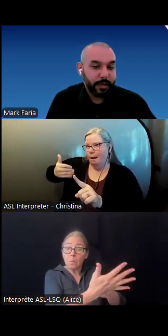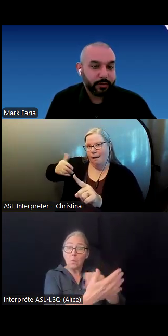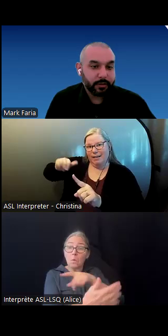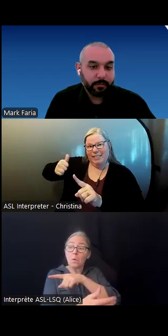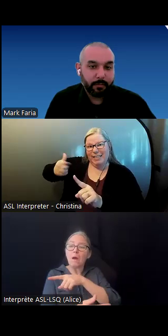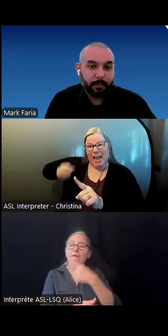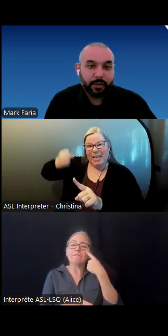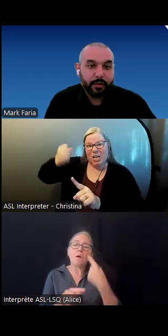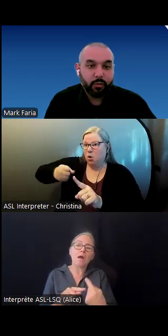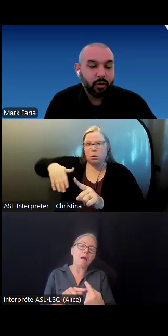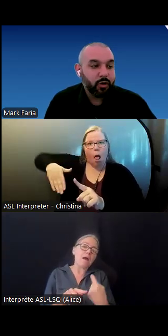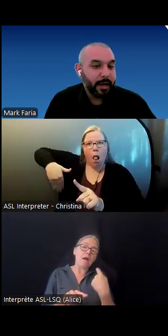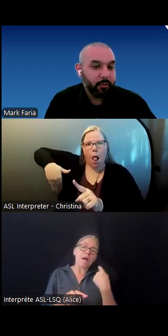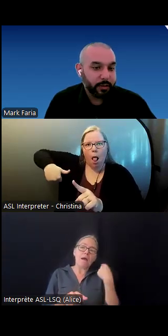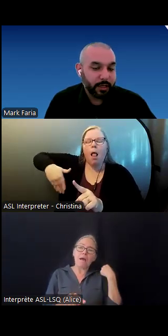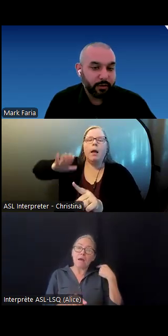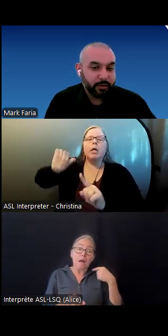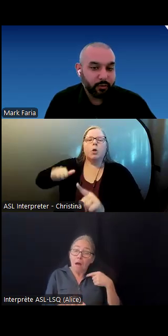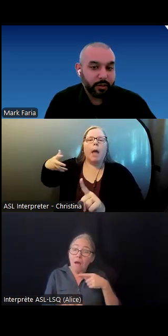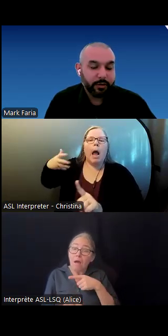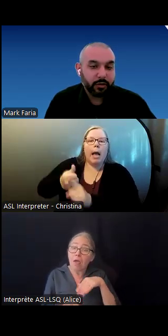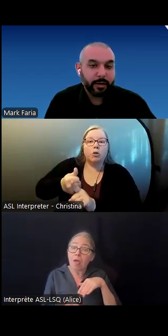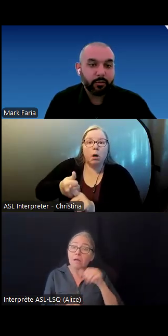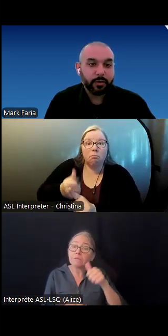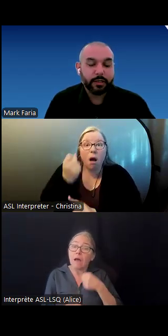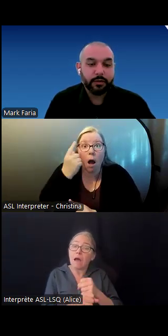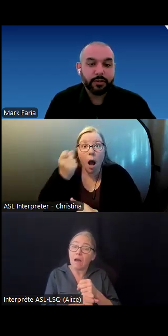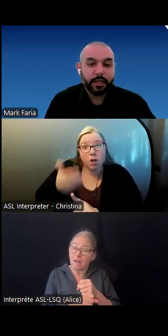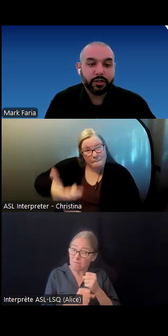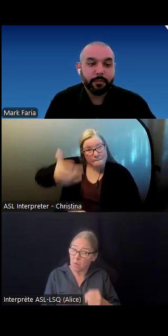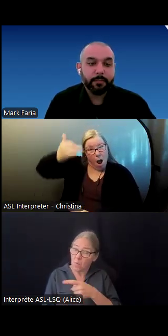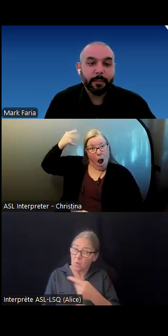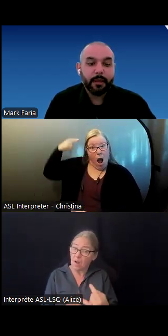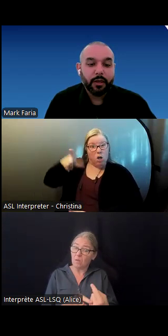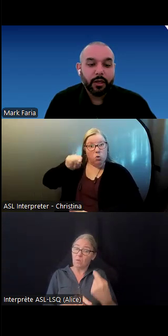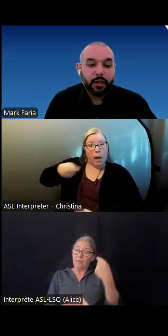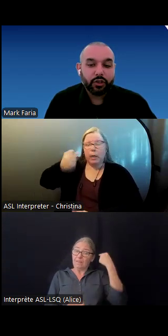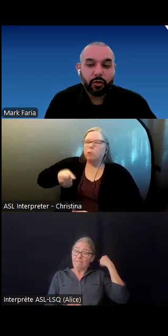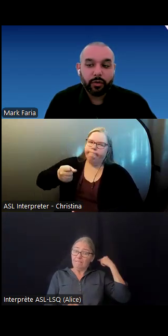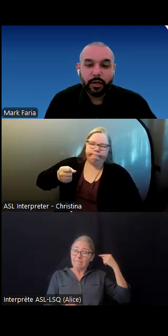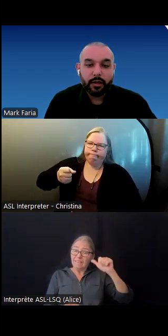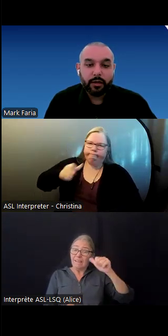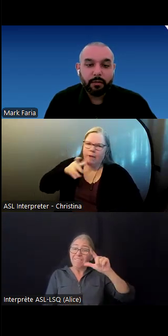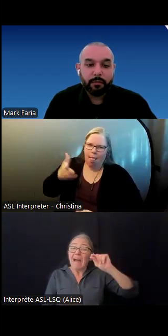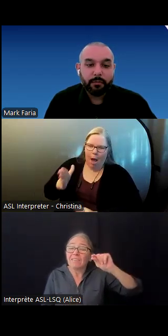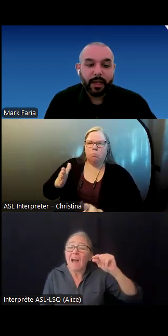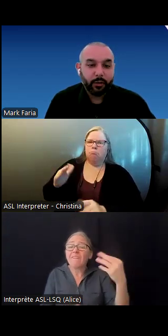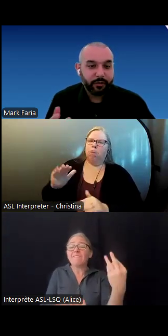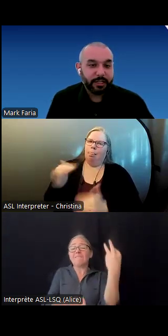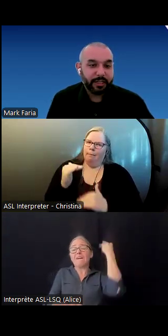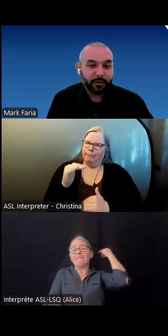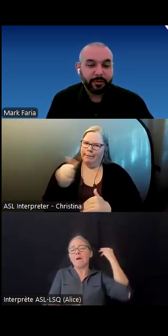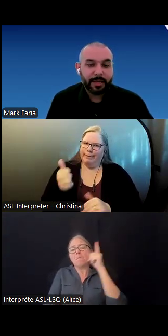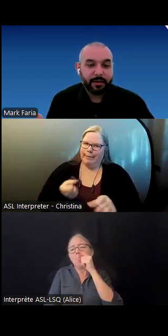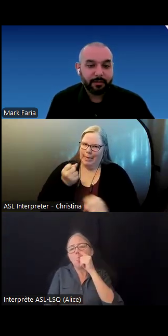those grants. But they won't go back more than 10 years. They won't allow you to go back more than 10 years to catch up. So I know it's